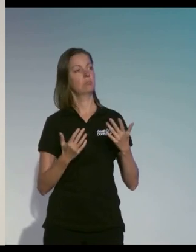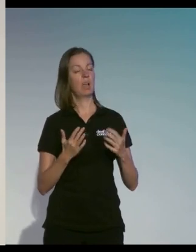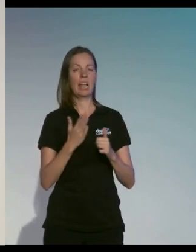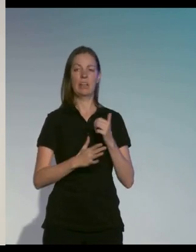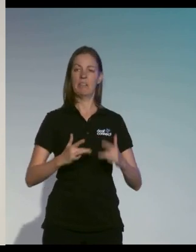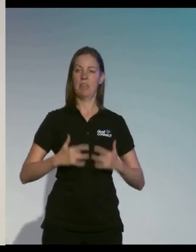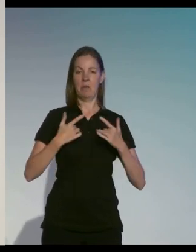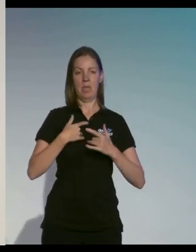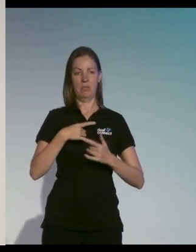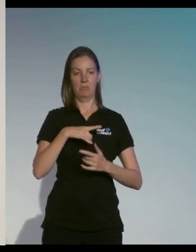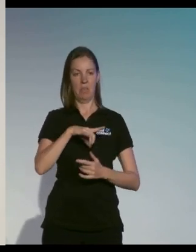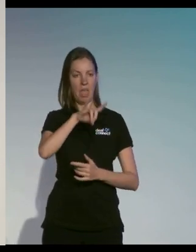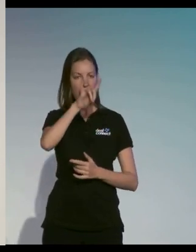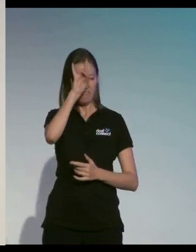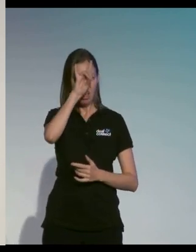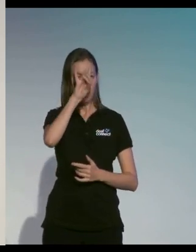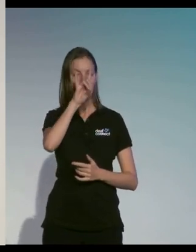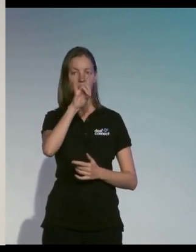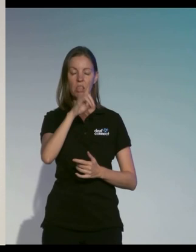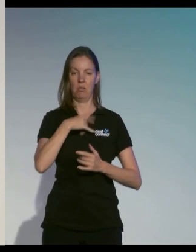really an evil or abominable person.